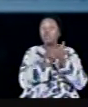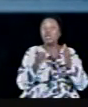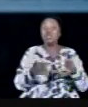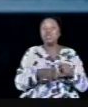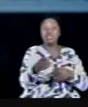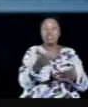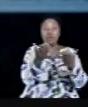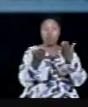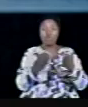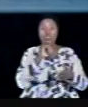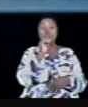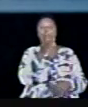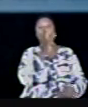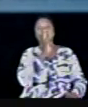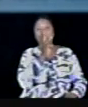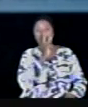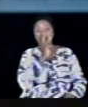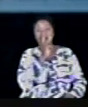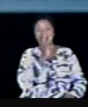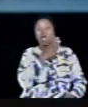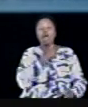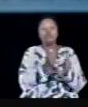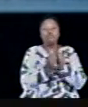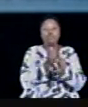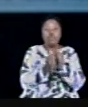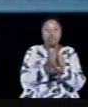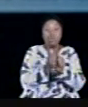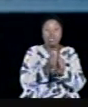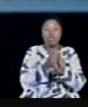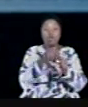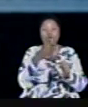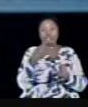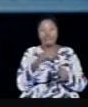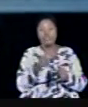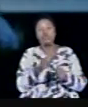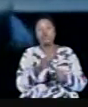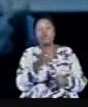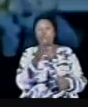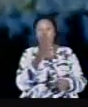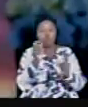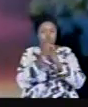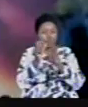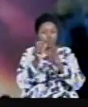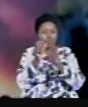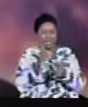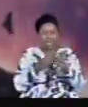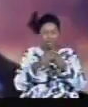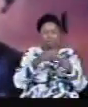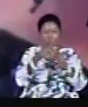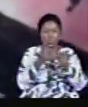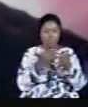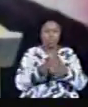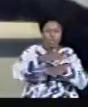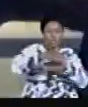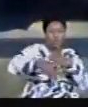water and milk of the Word. And once you go beyond the water and the milk